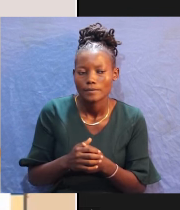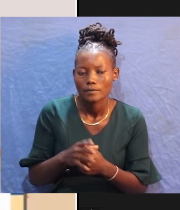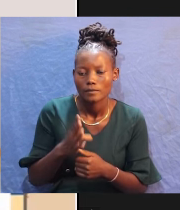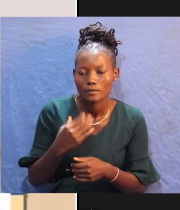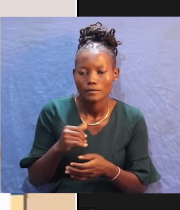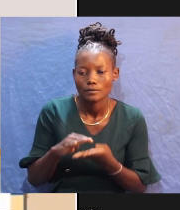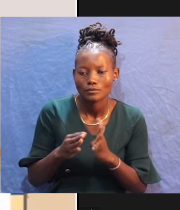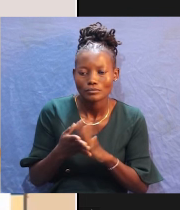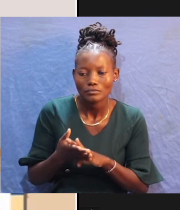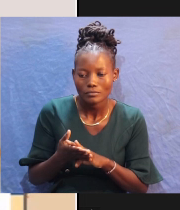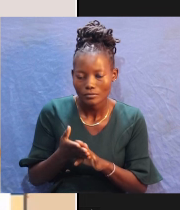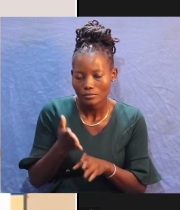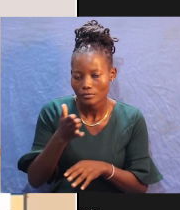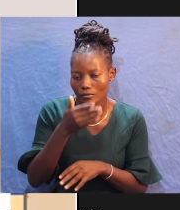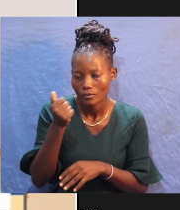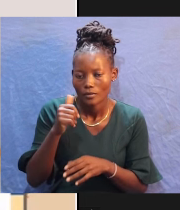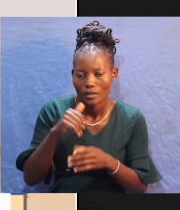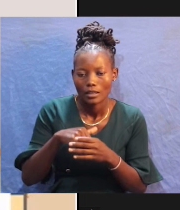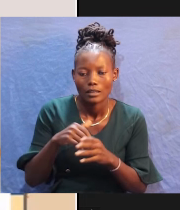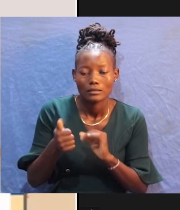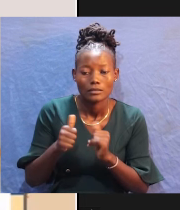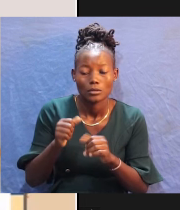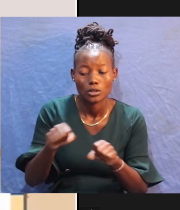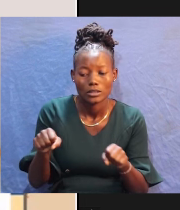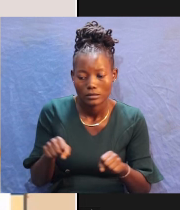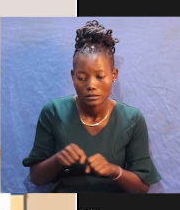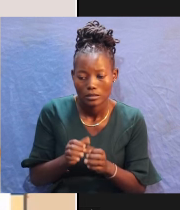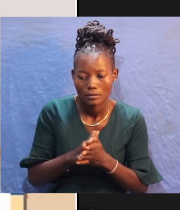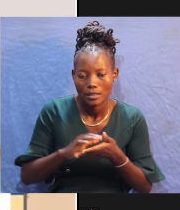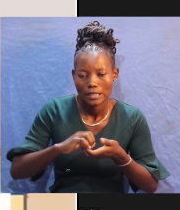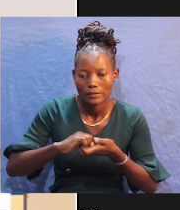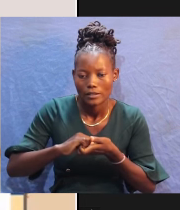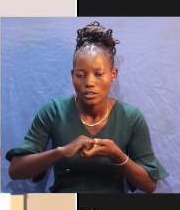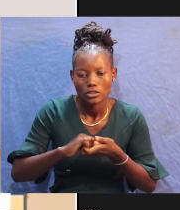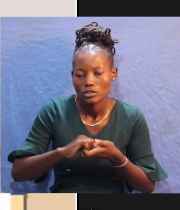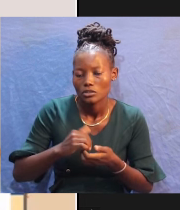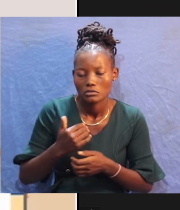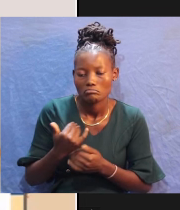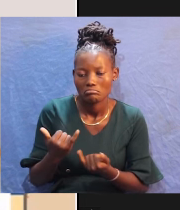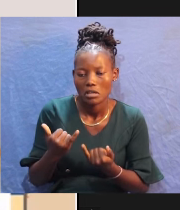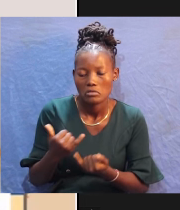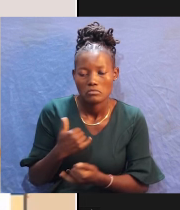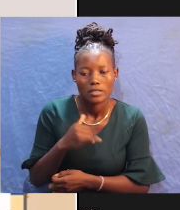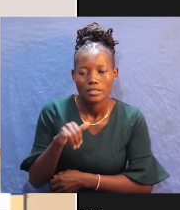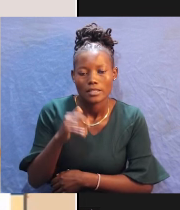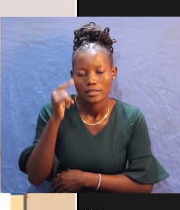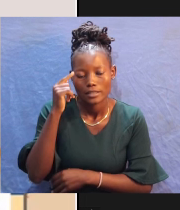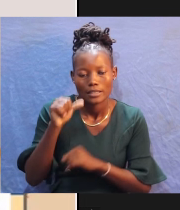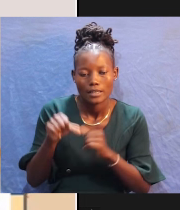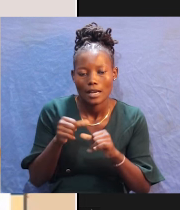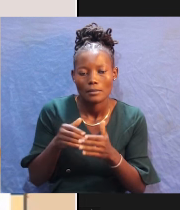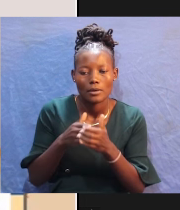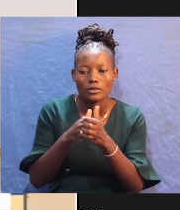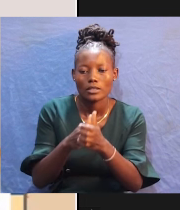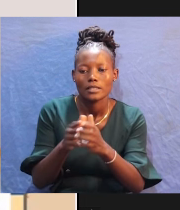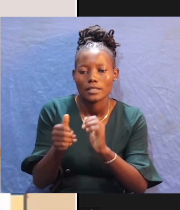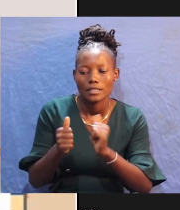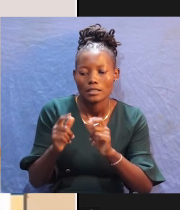an opportunity to mention, we always say, okay, now if we go out of this field now, what do you think, where will you